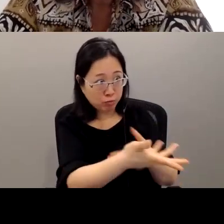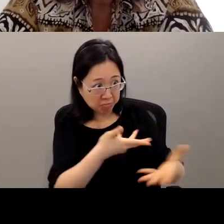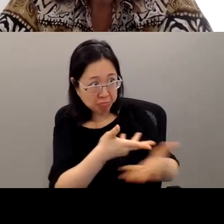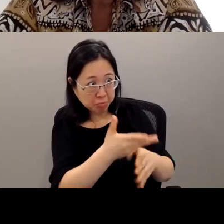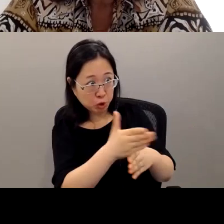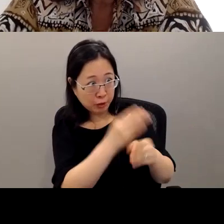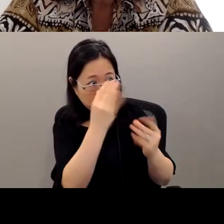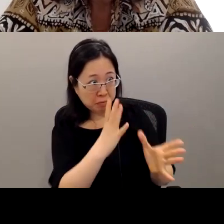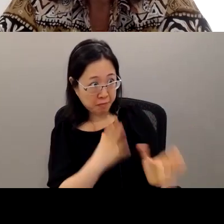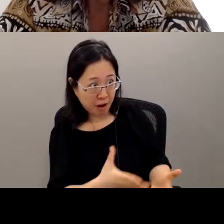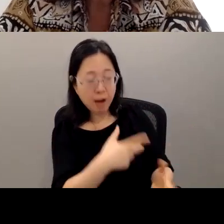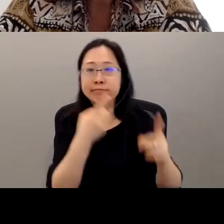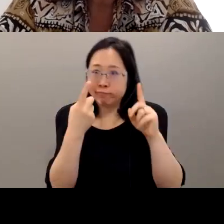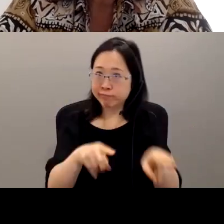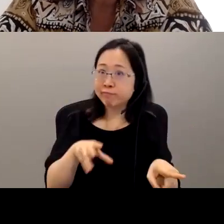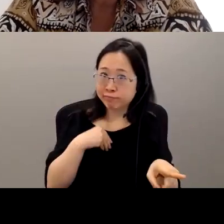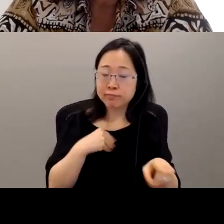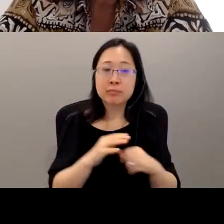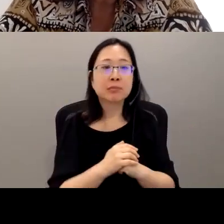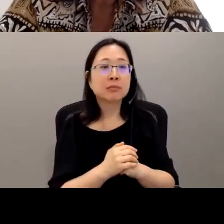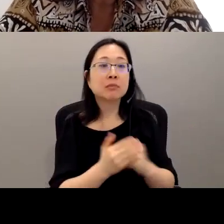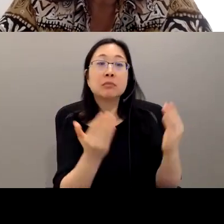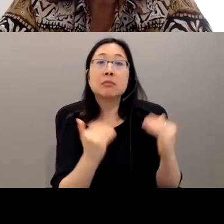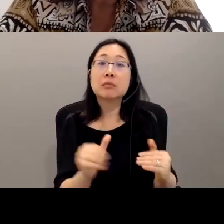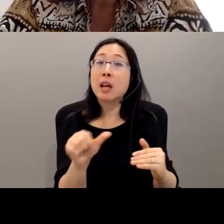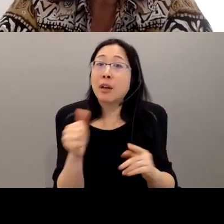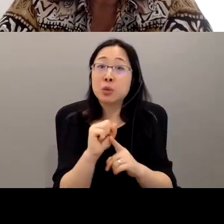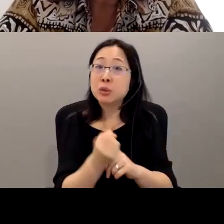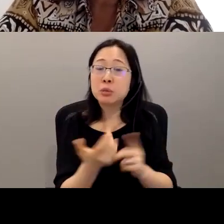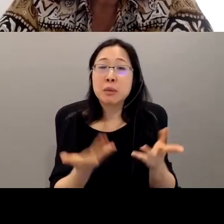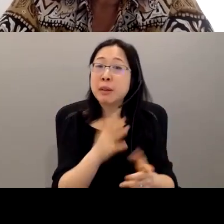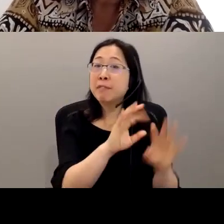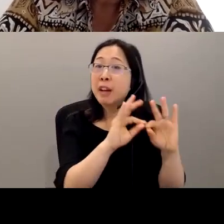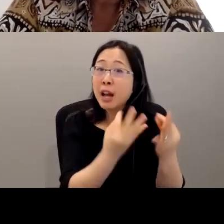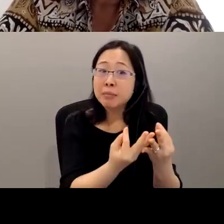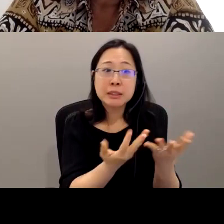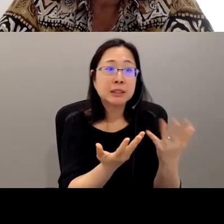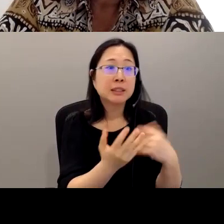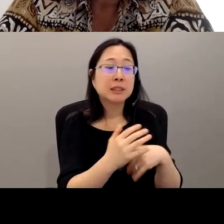There could be family members that would call in and talk about what the